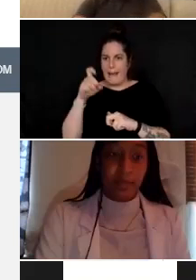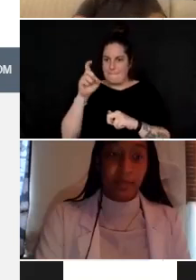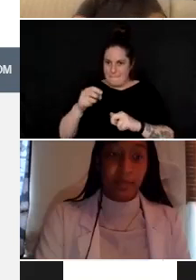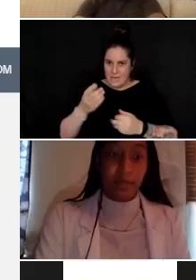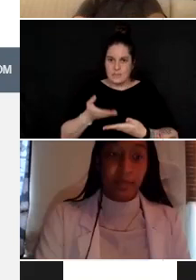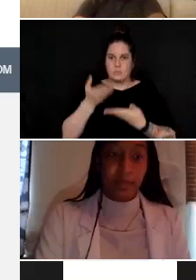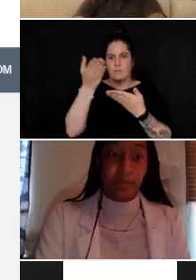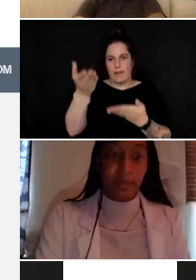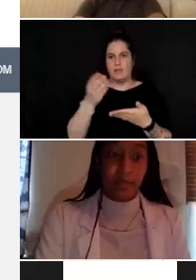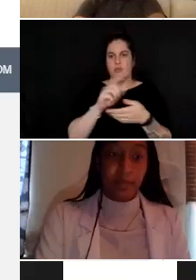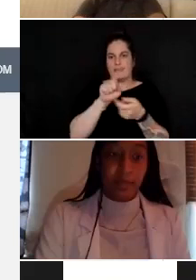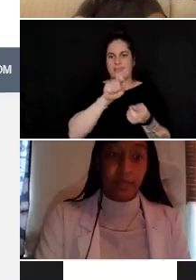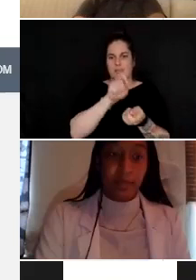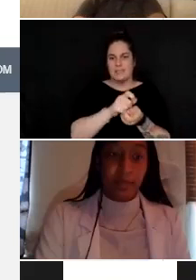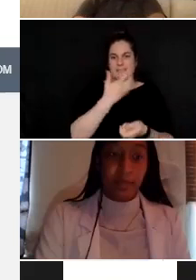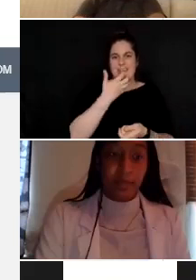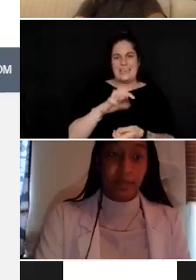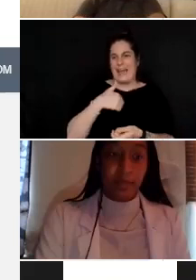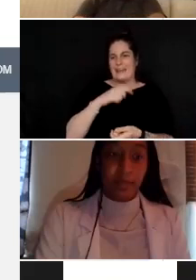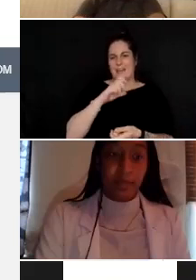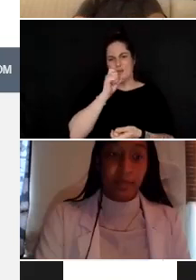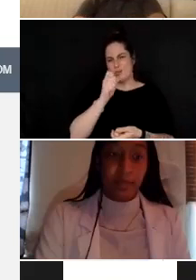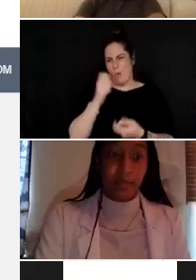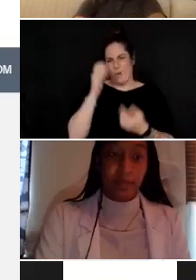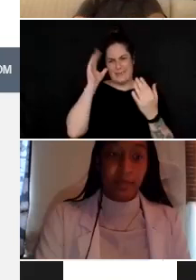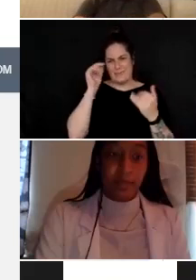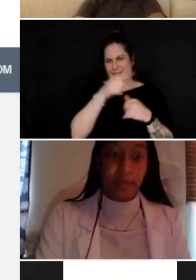because I don't expect you to memorize it, okay?